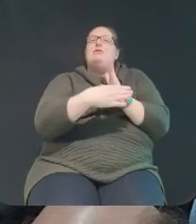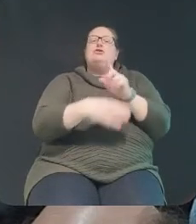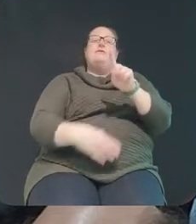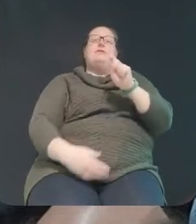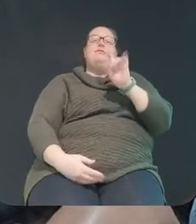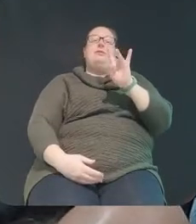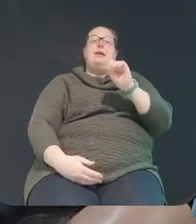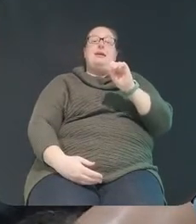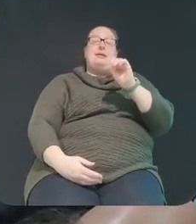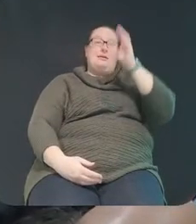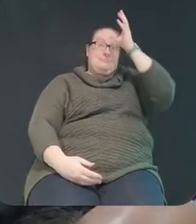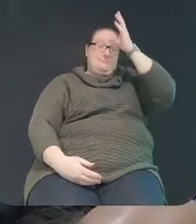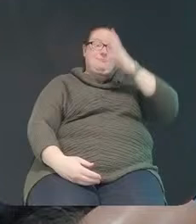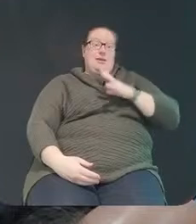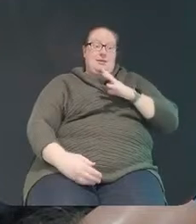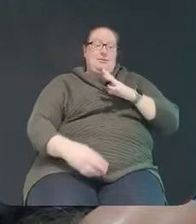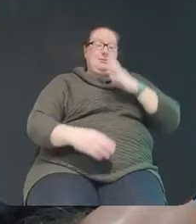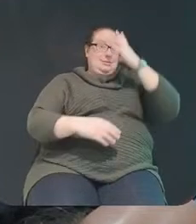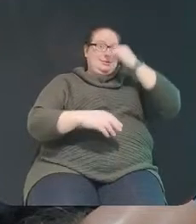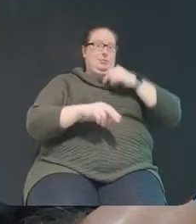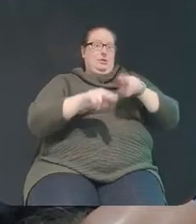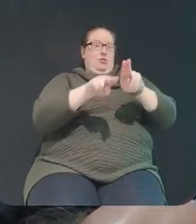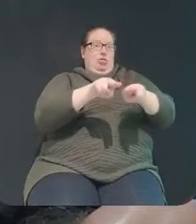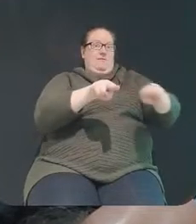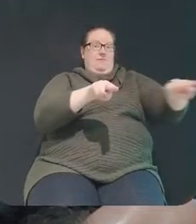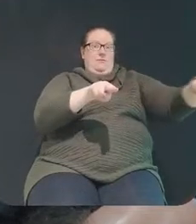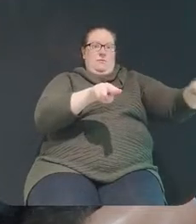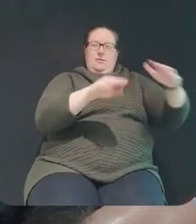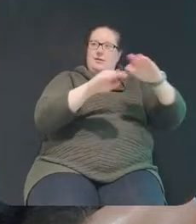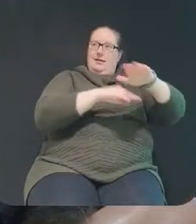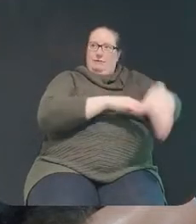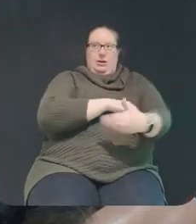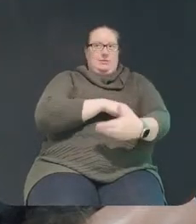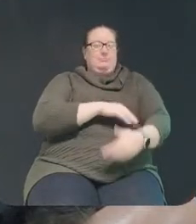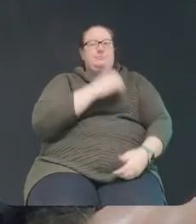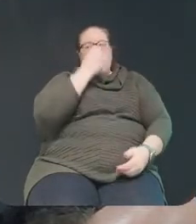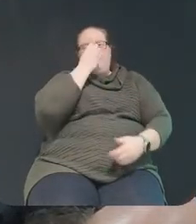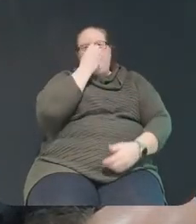homeless men sleeping on their floor every night.